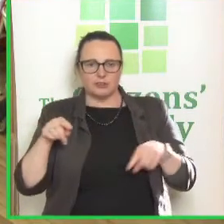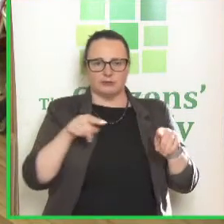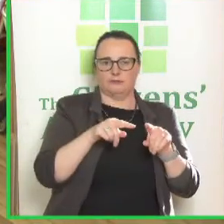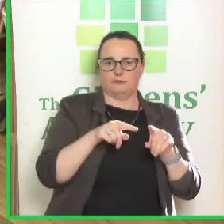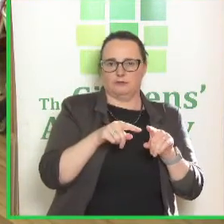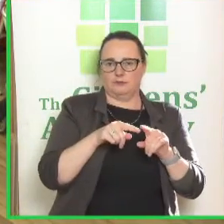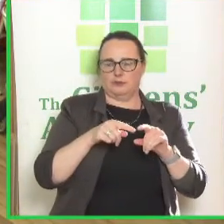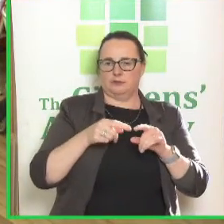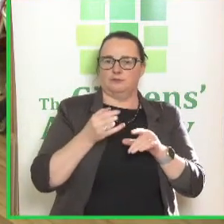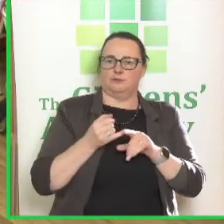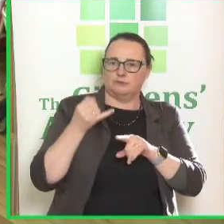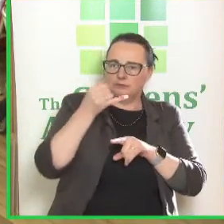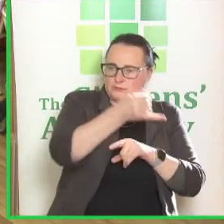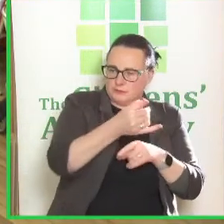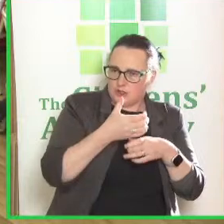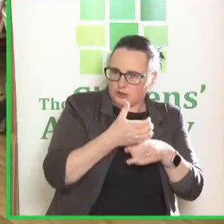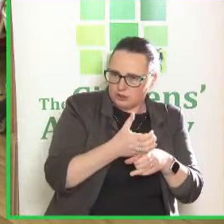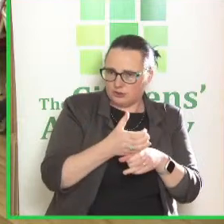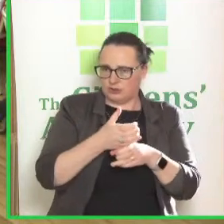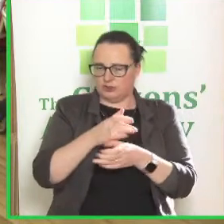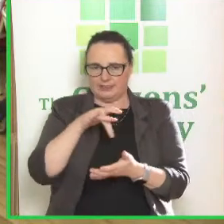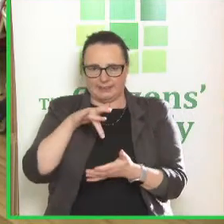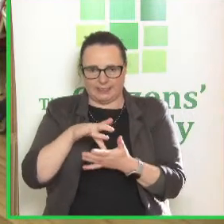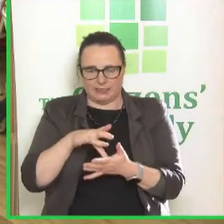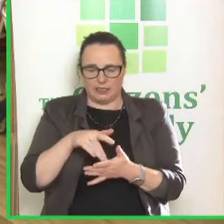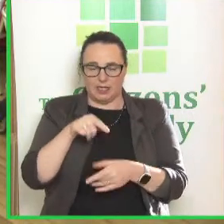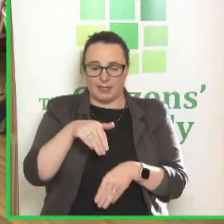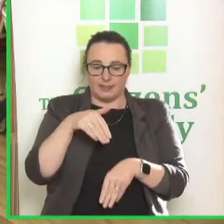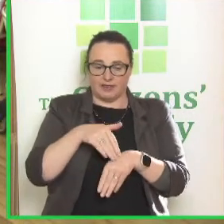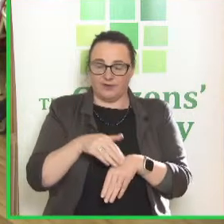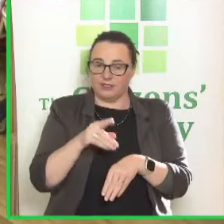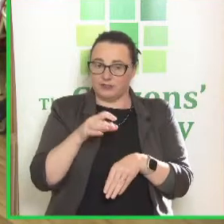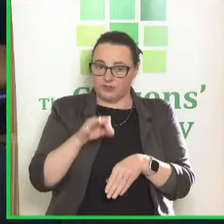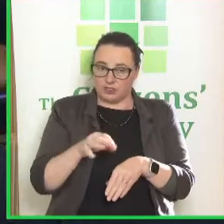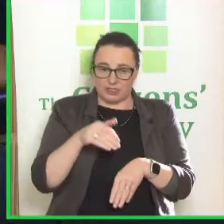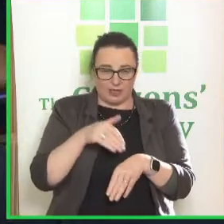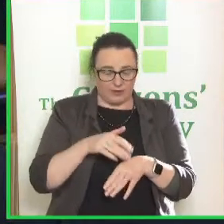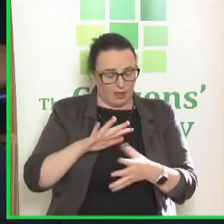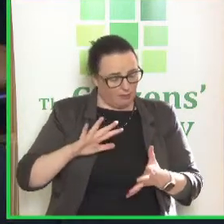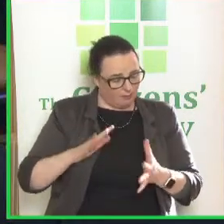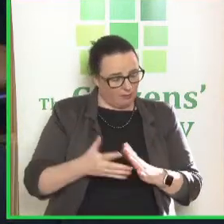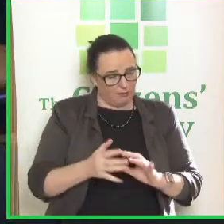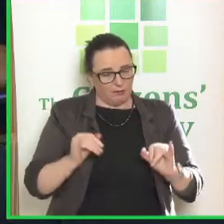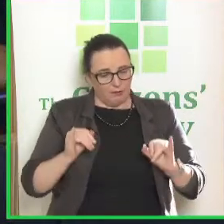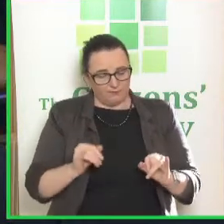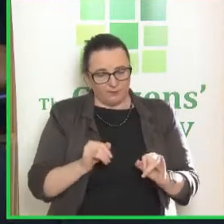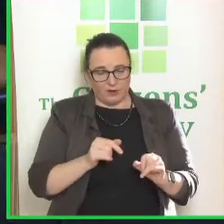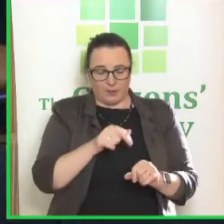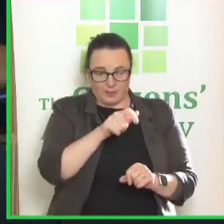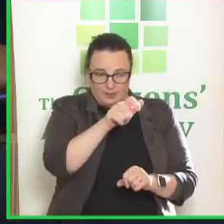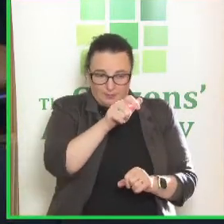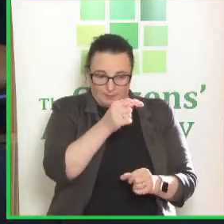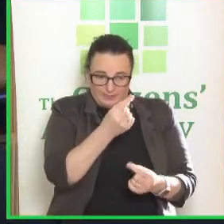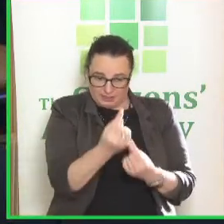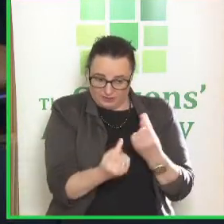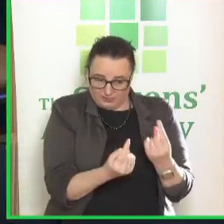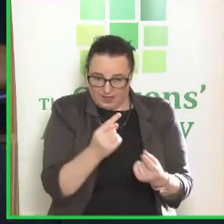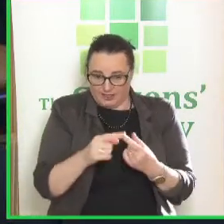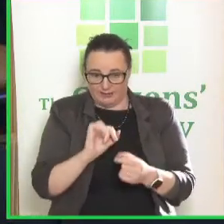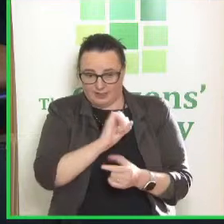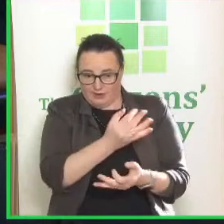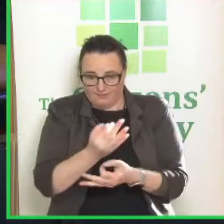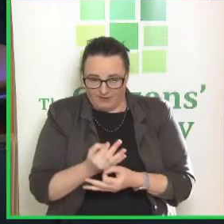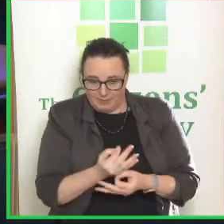has devastating consequences, not only for the individuals grappling with addiction, but also for their families and the communities where